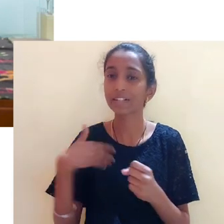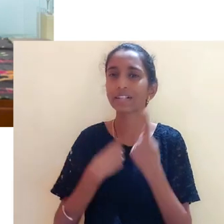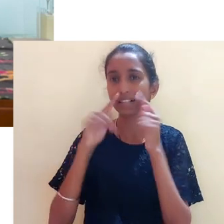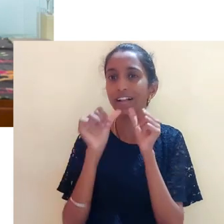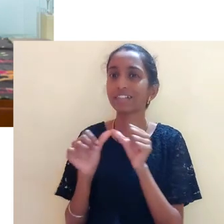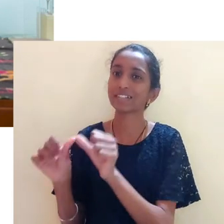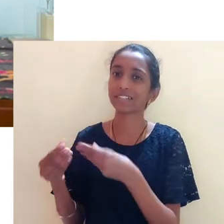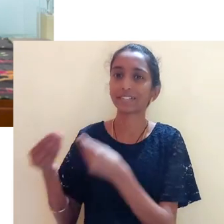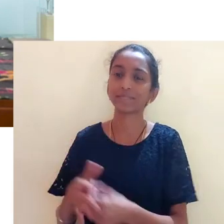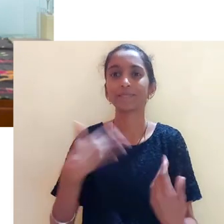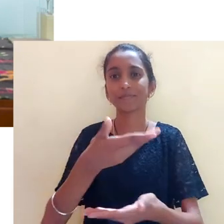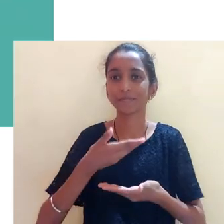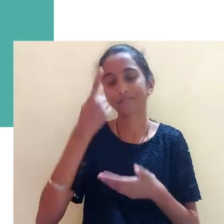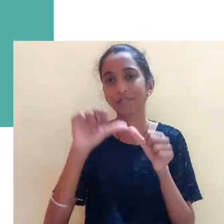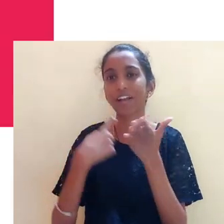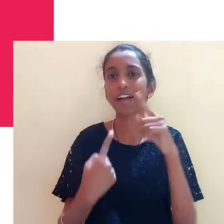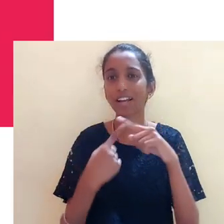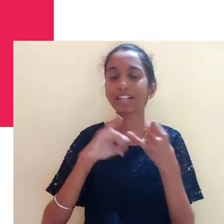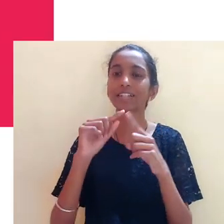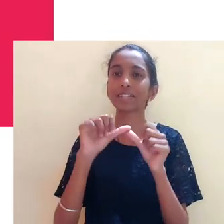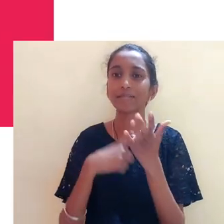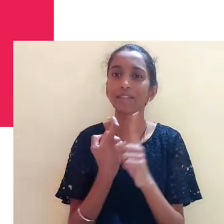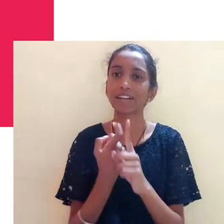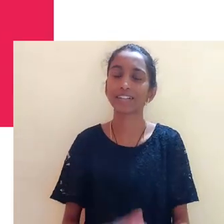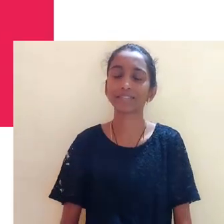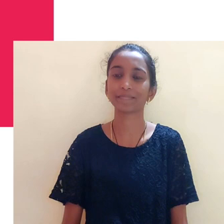questions. So, welcome to Art Sparks.